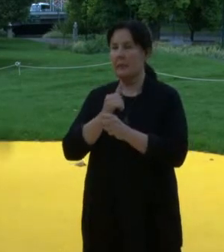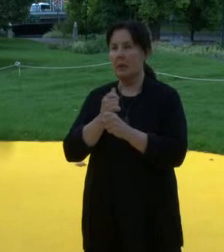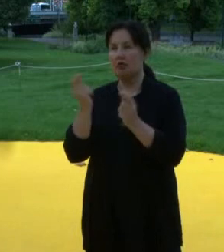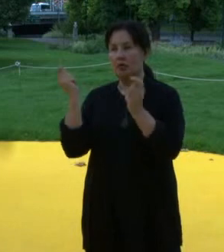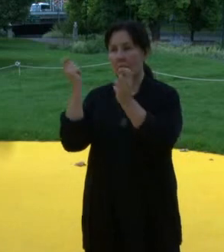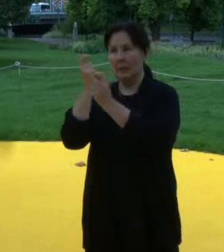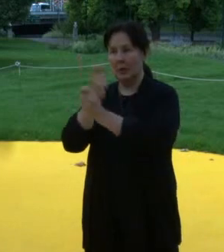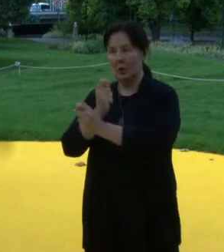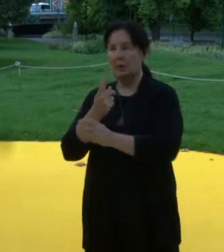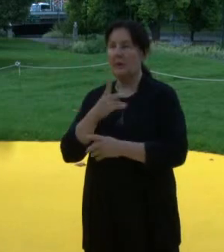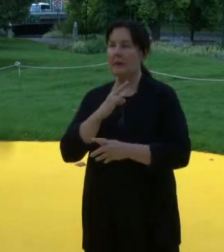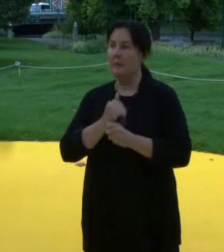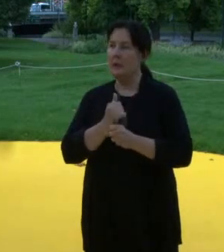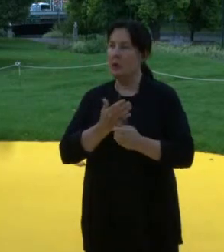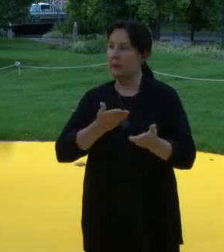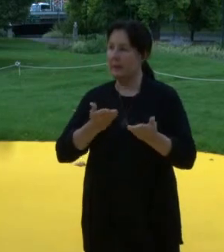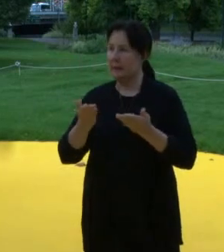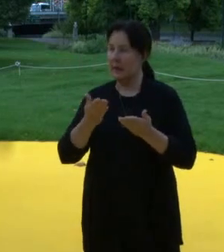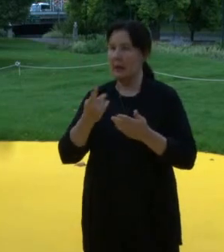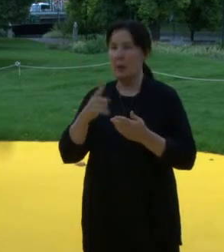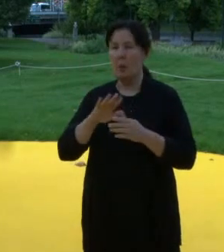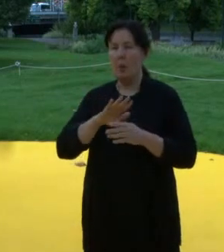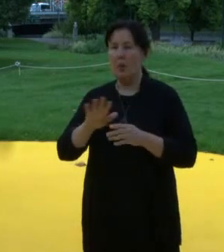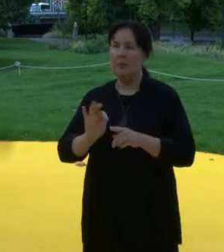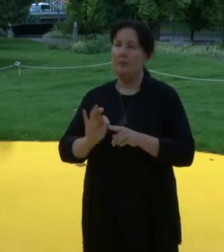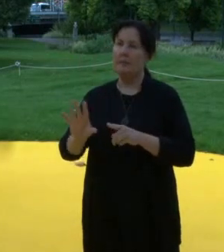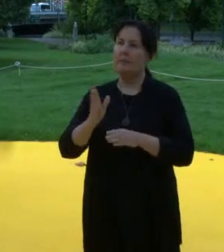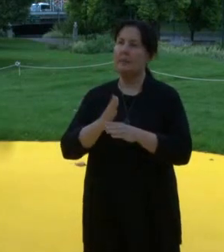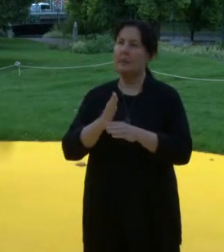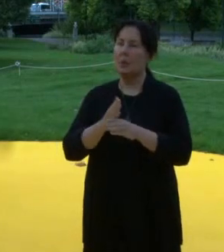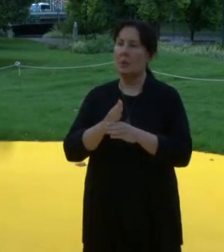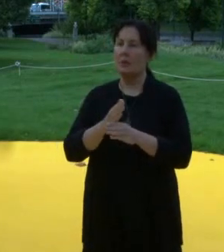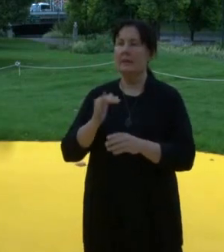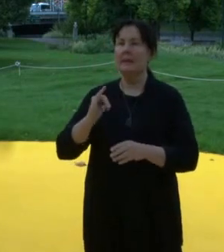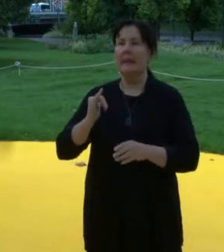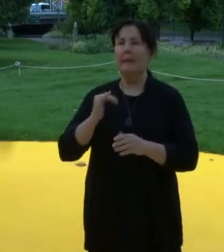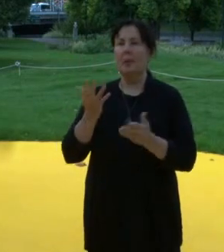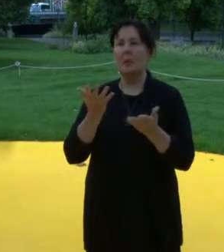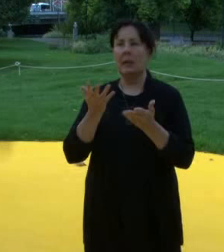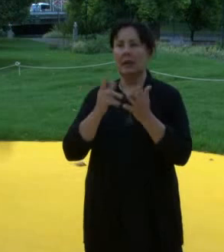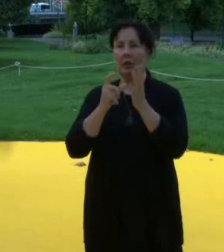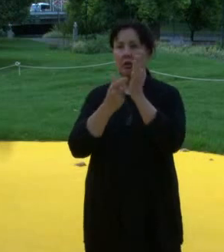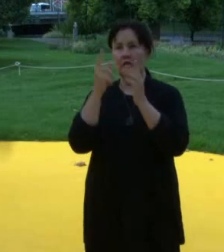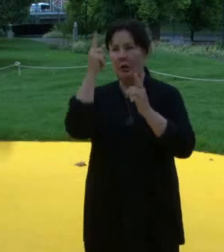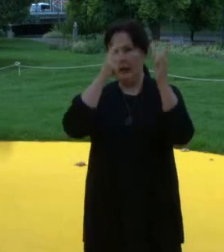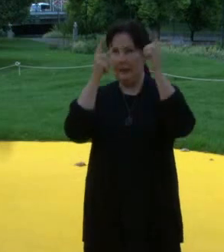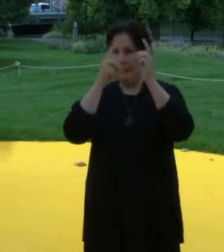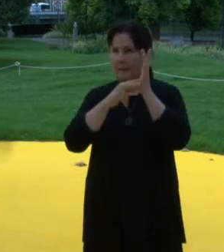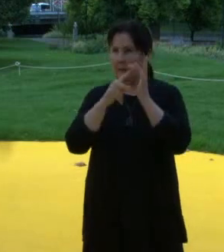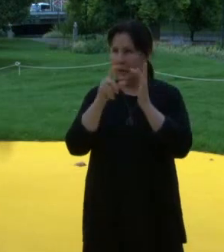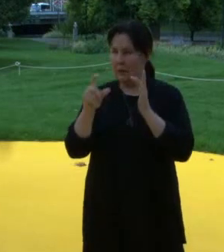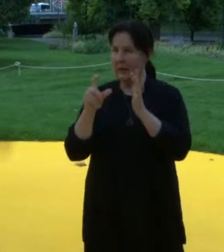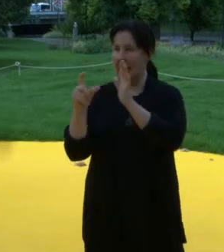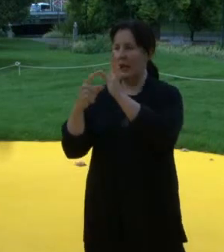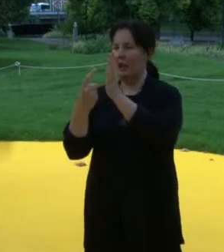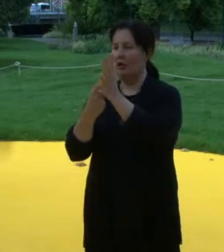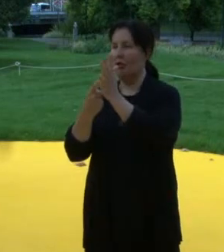the exceptional work of all the staff at Creative Victoria. Caro, CEO of the Wheeler